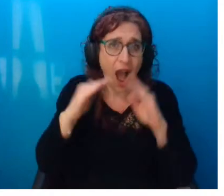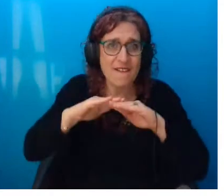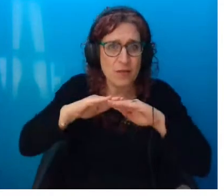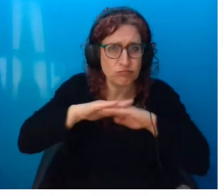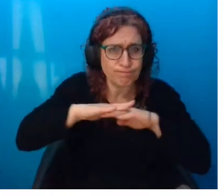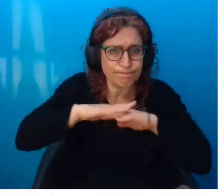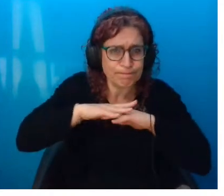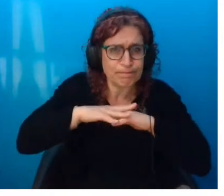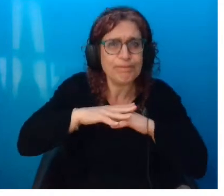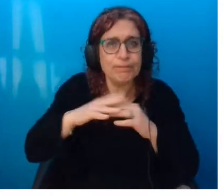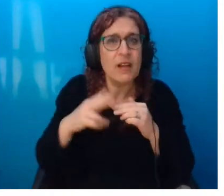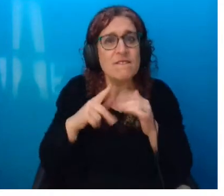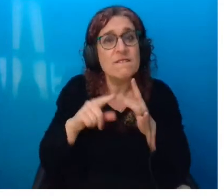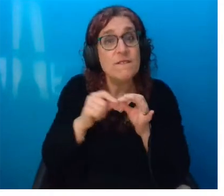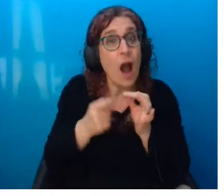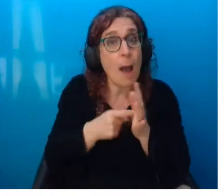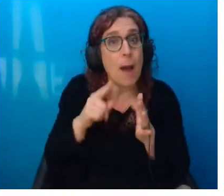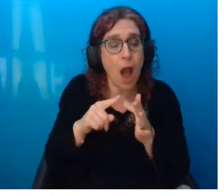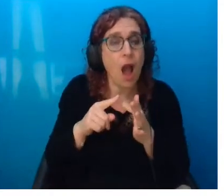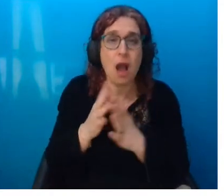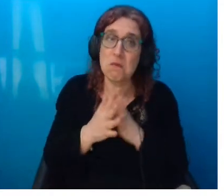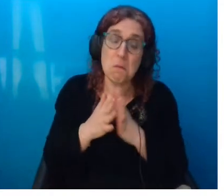aware of any specific evidence.